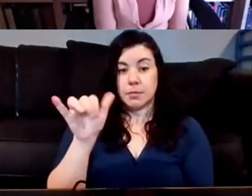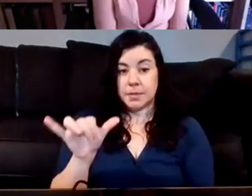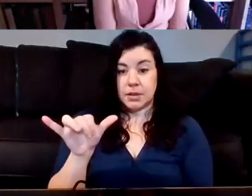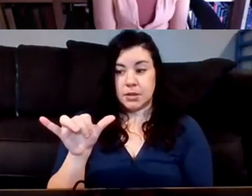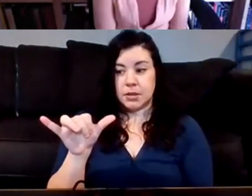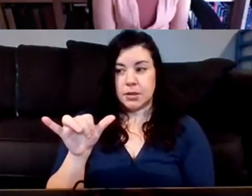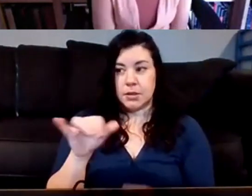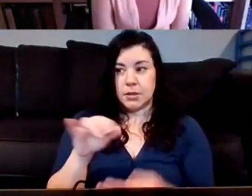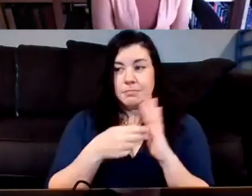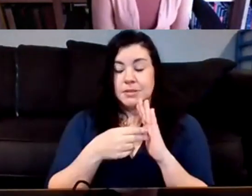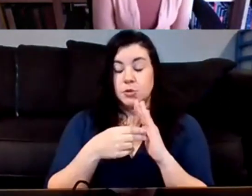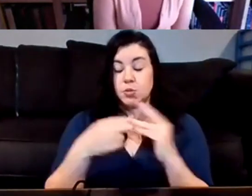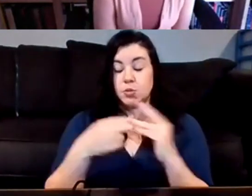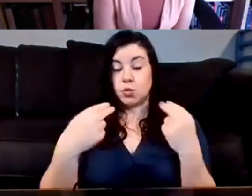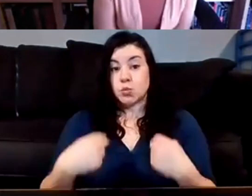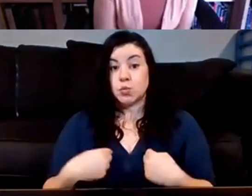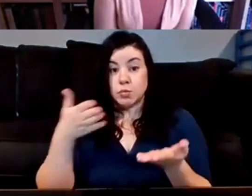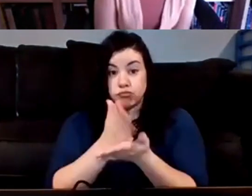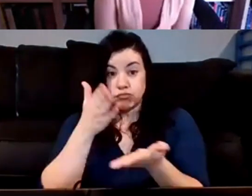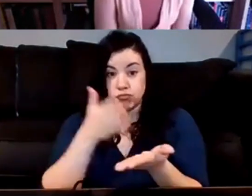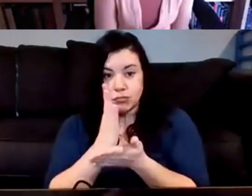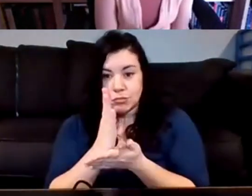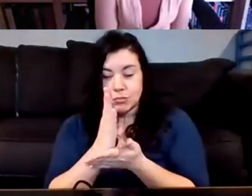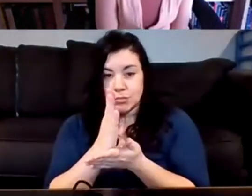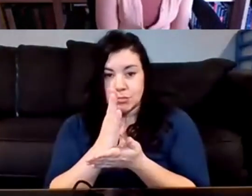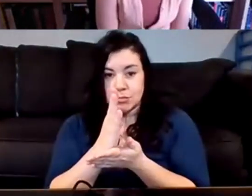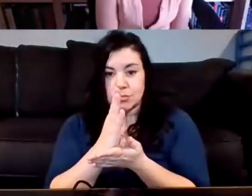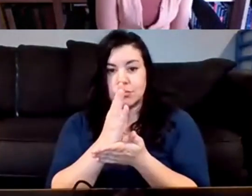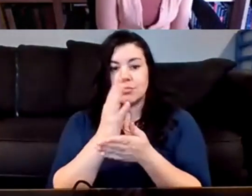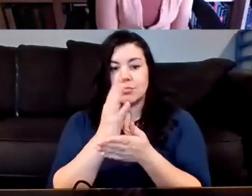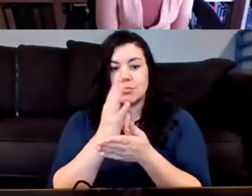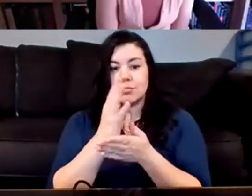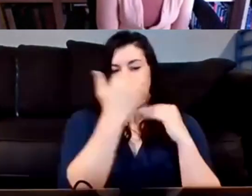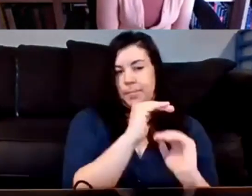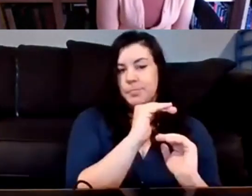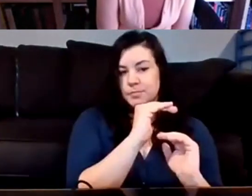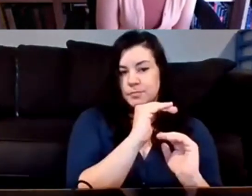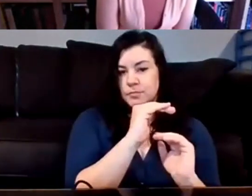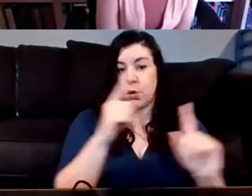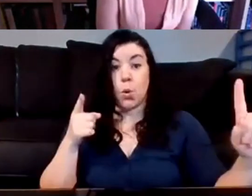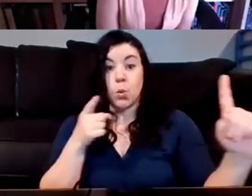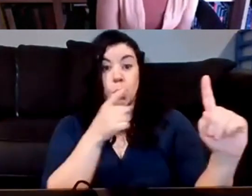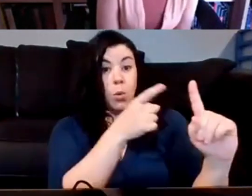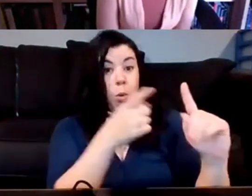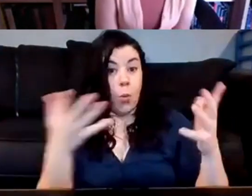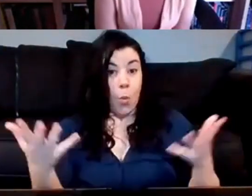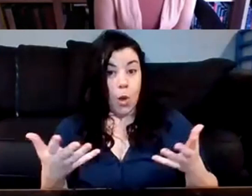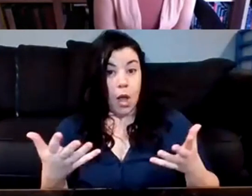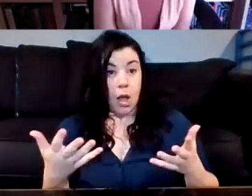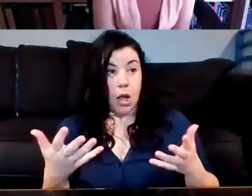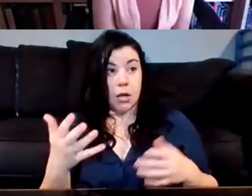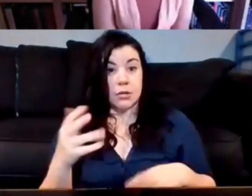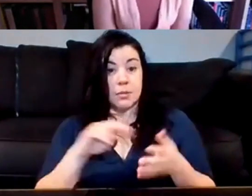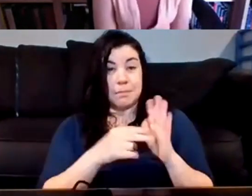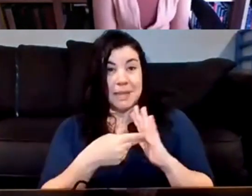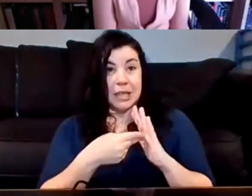human rights. Our goal is never to free everyone or to allow people to know that they are